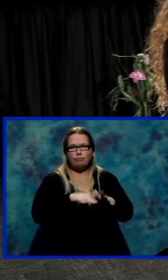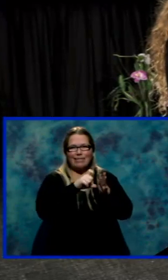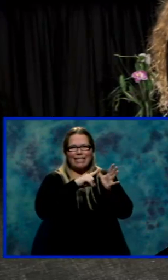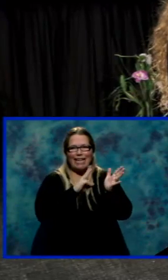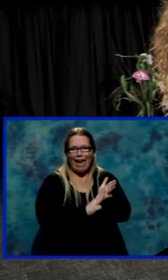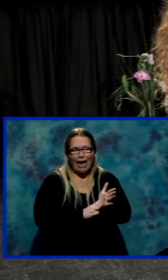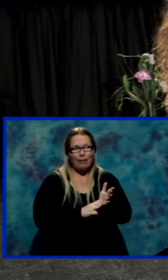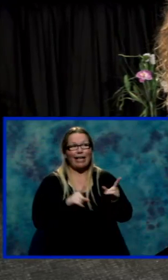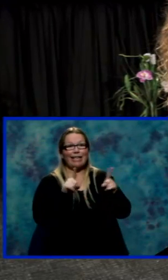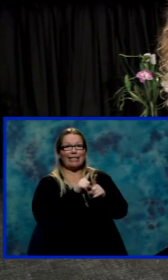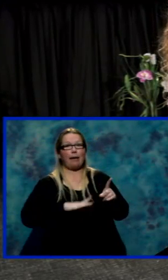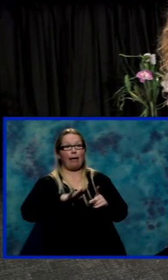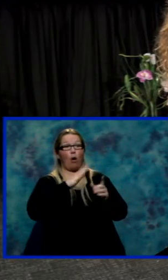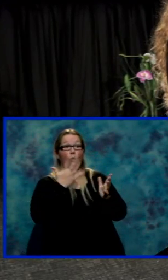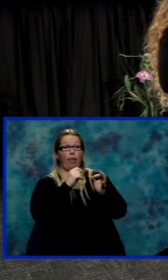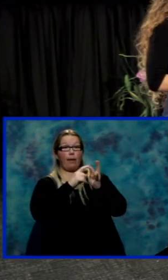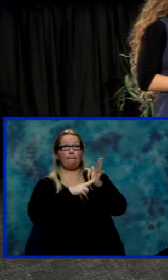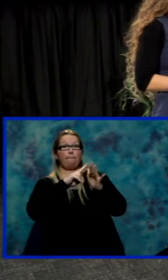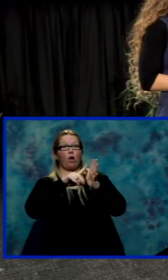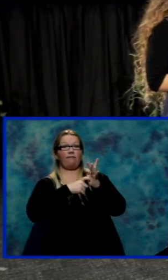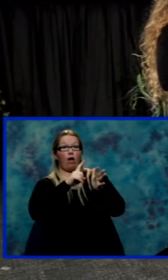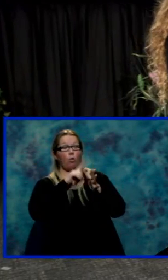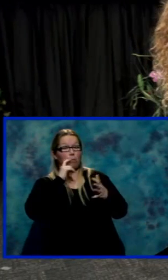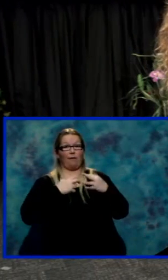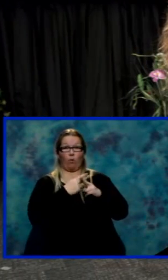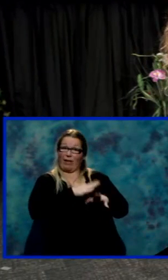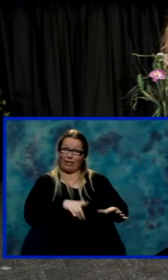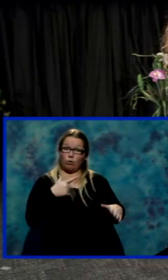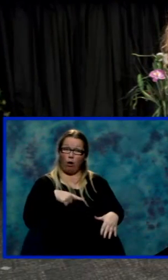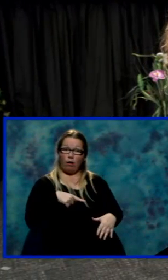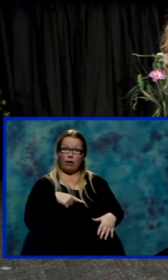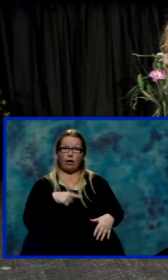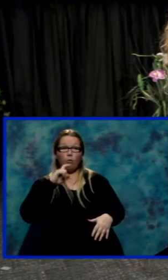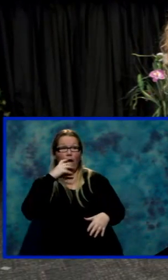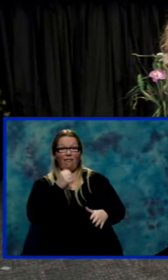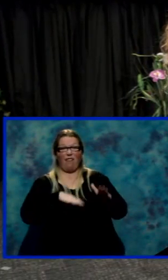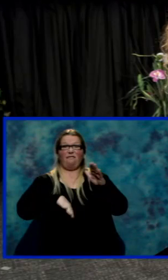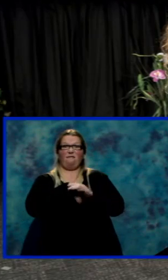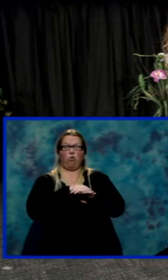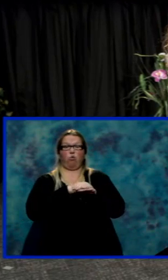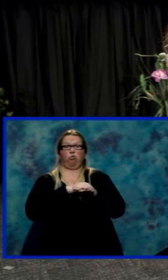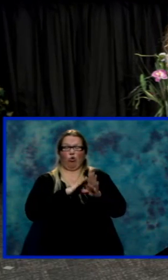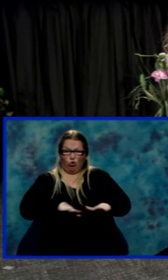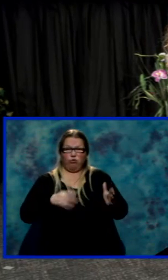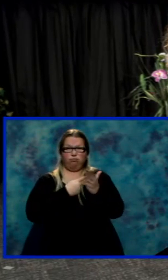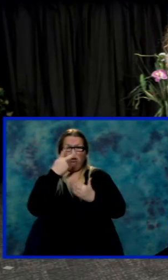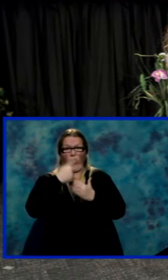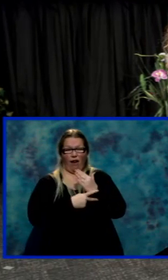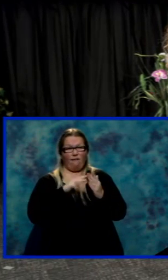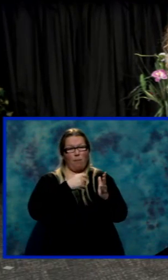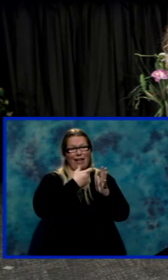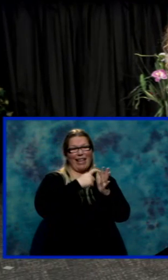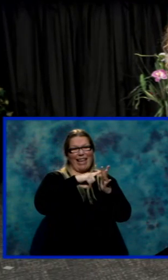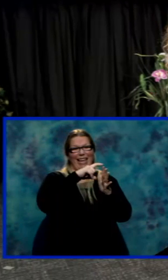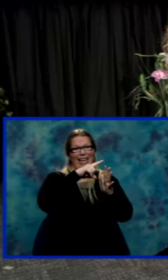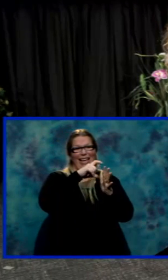the bonfire, right? It's the same place as the bonfire. It'll be exciting for the kids because there is a full-on kids program for that day from kindy